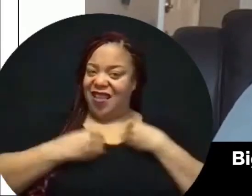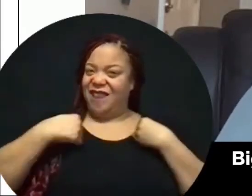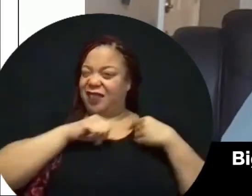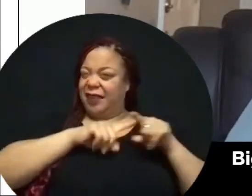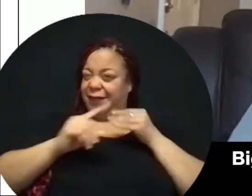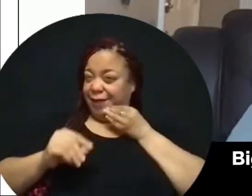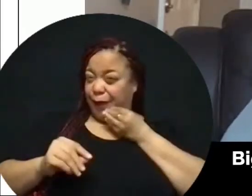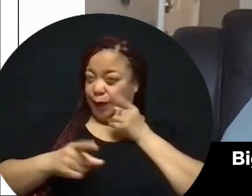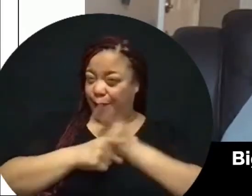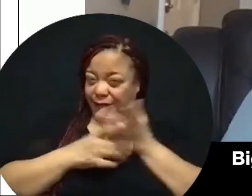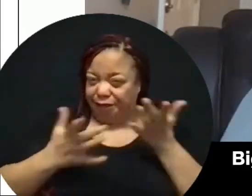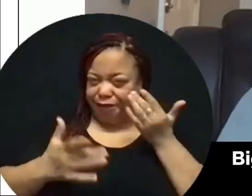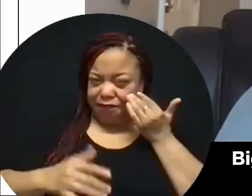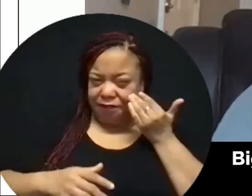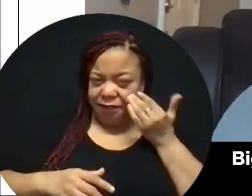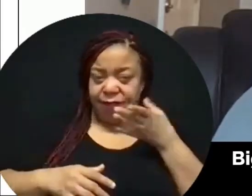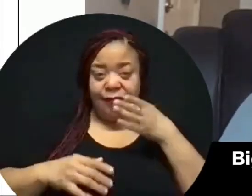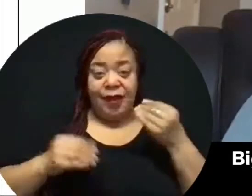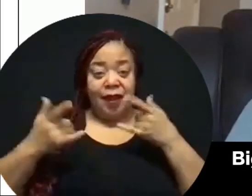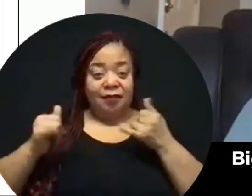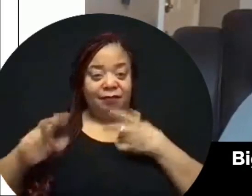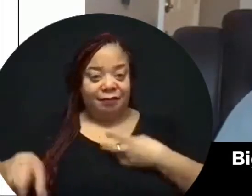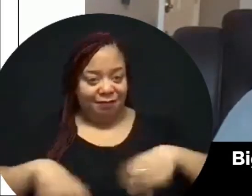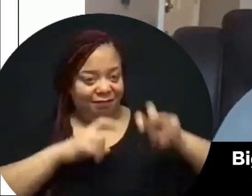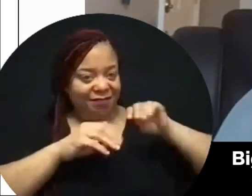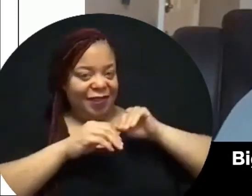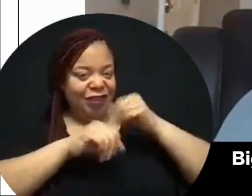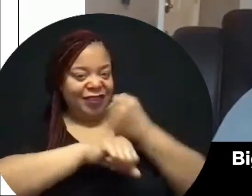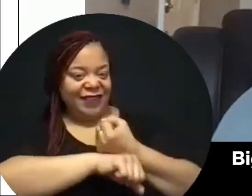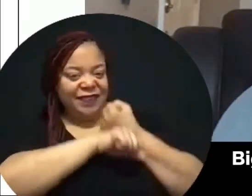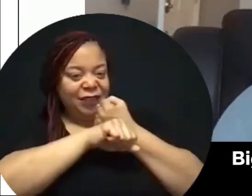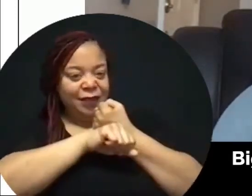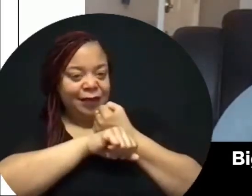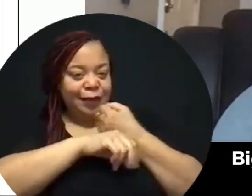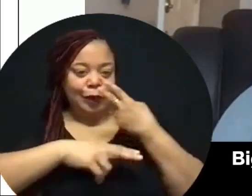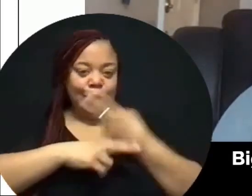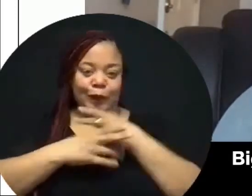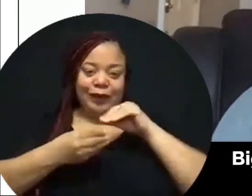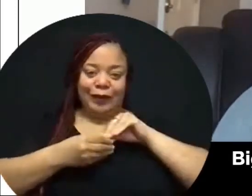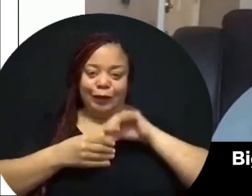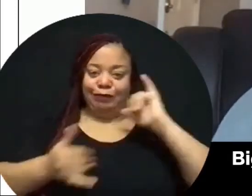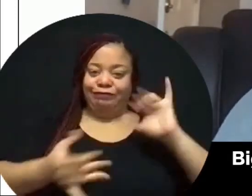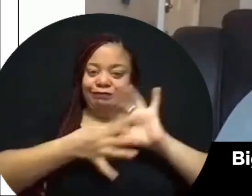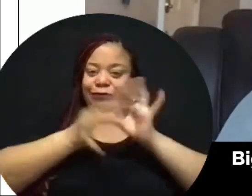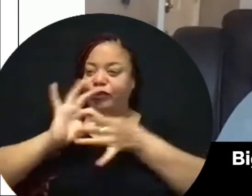it's good, like it made me reminisce about specifically like sorry,